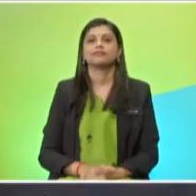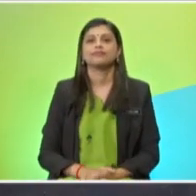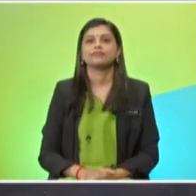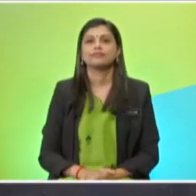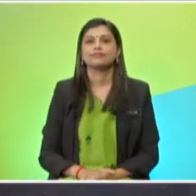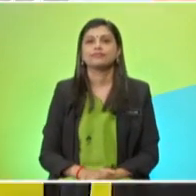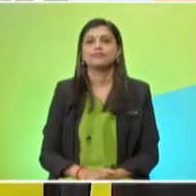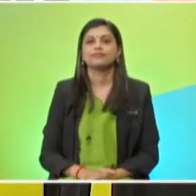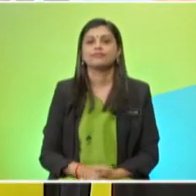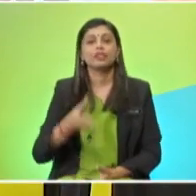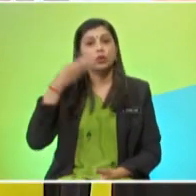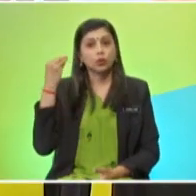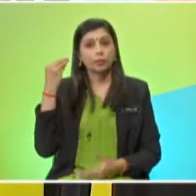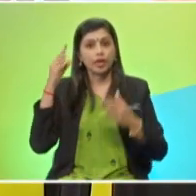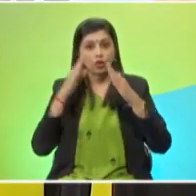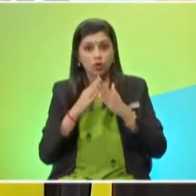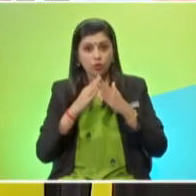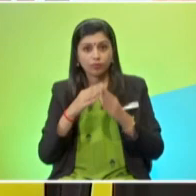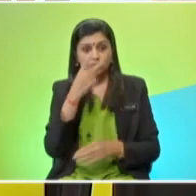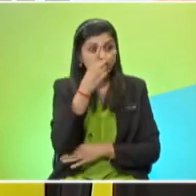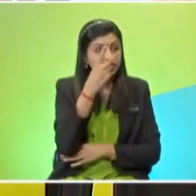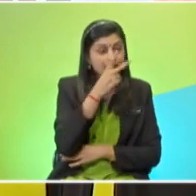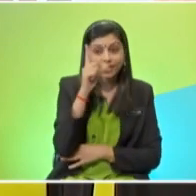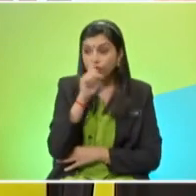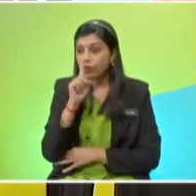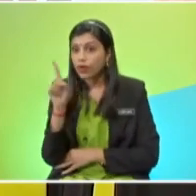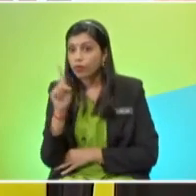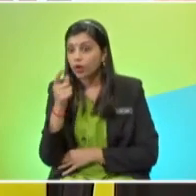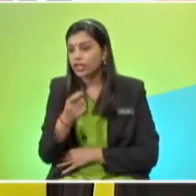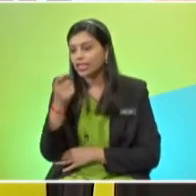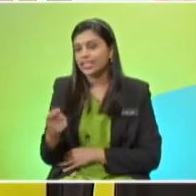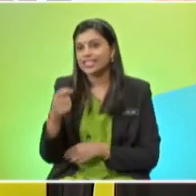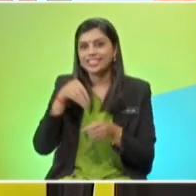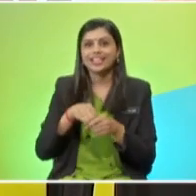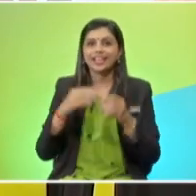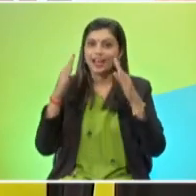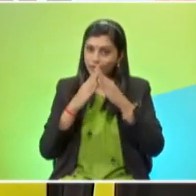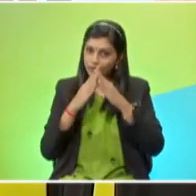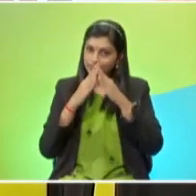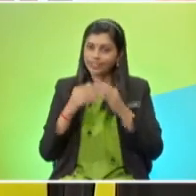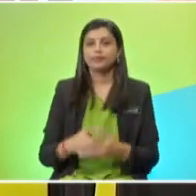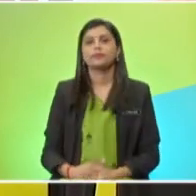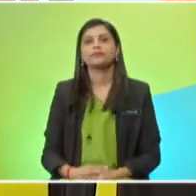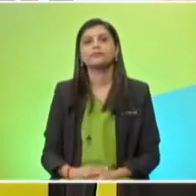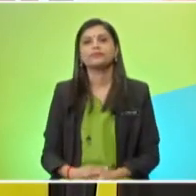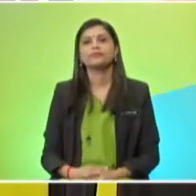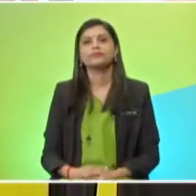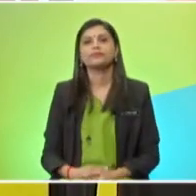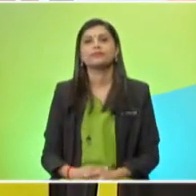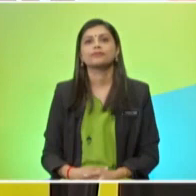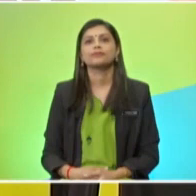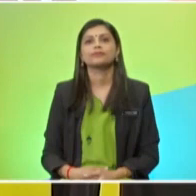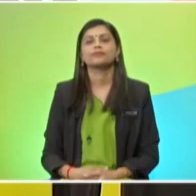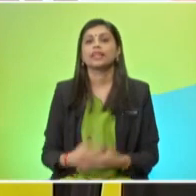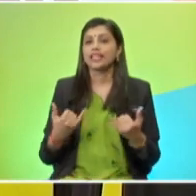house and say, that's a toothbrush, that's a toothpaste, the different rooms in the house, okay? Share that with your friends. And we're